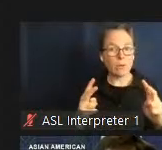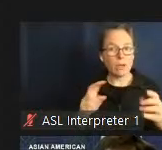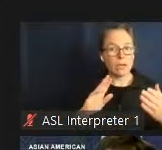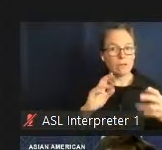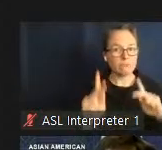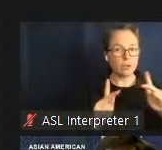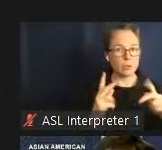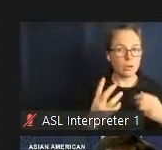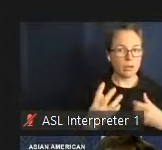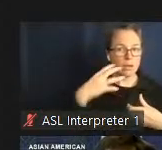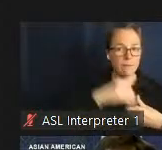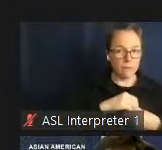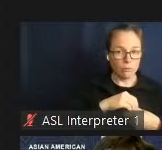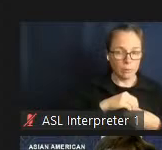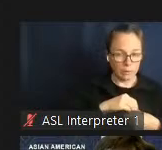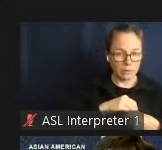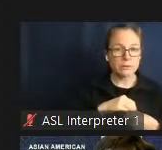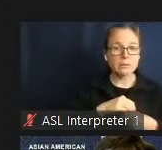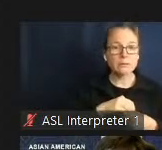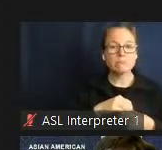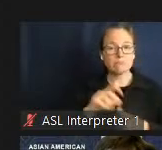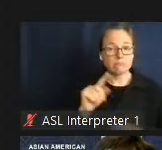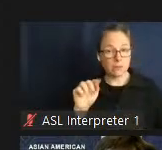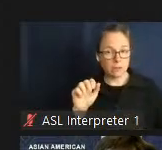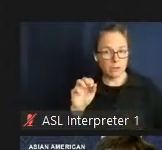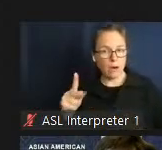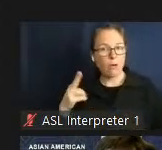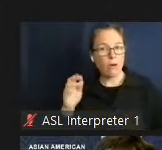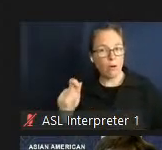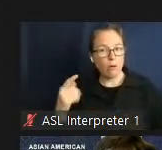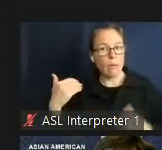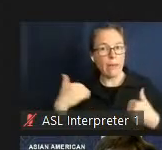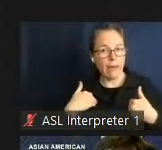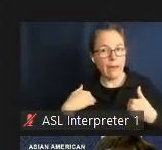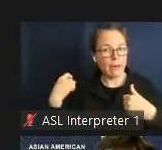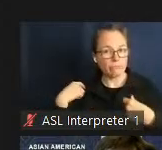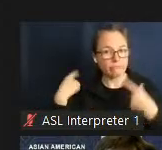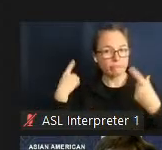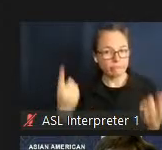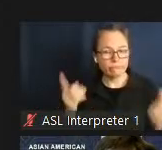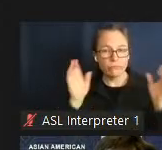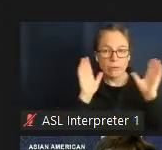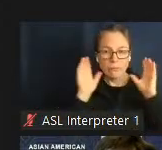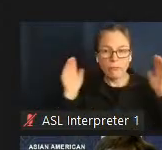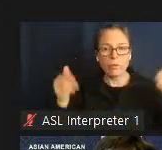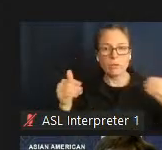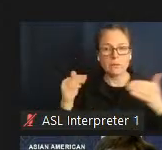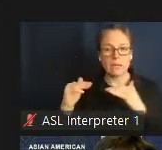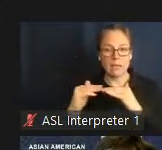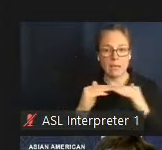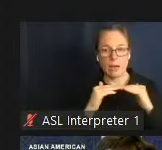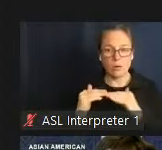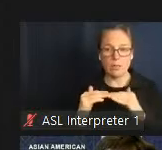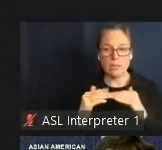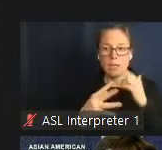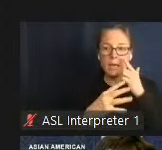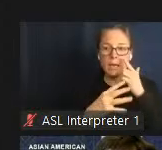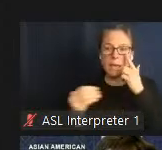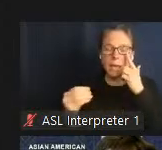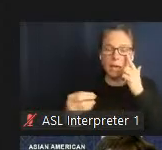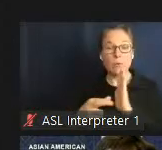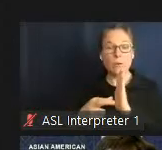as it relates to our budget town halls, which were both focused on equity, and a review of